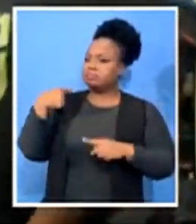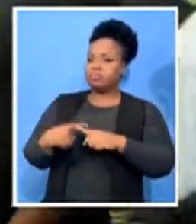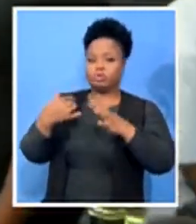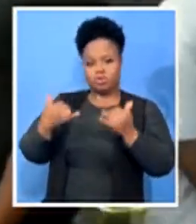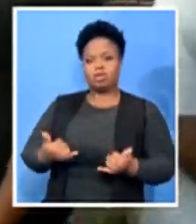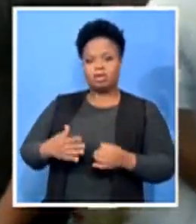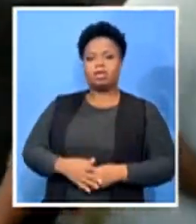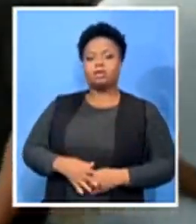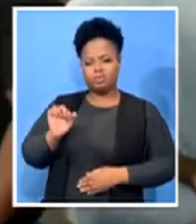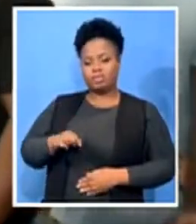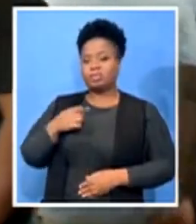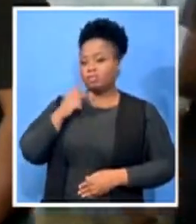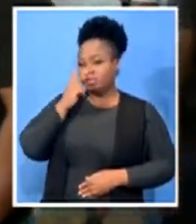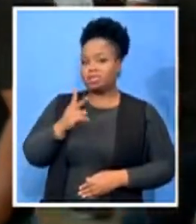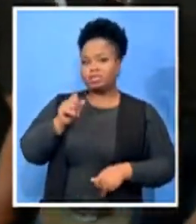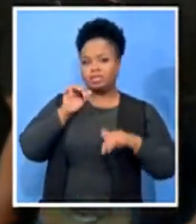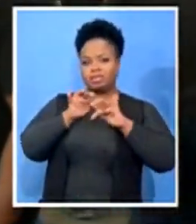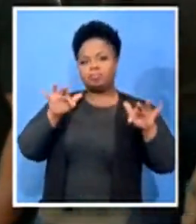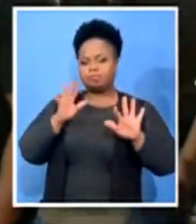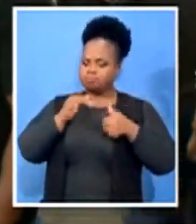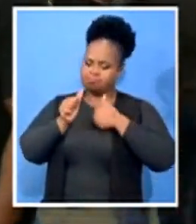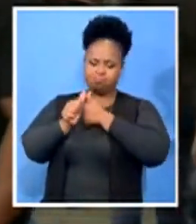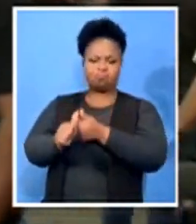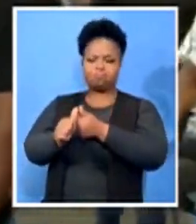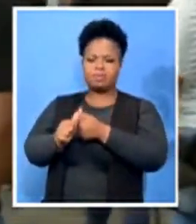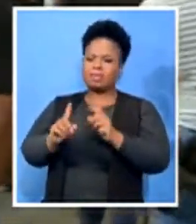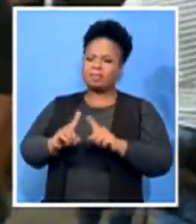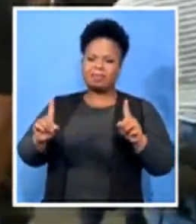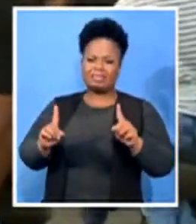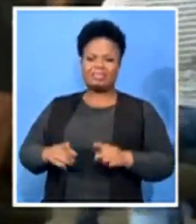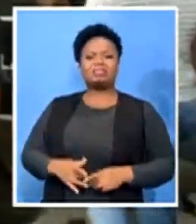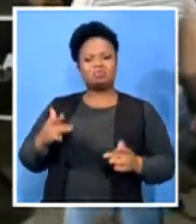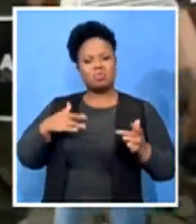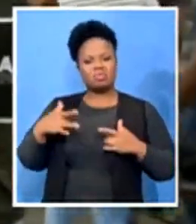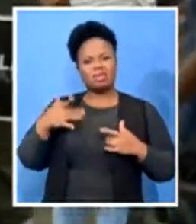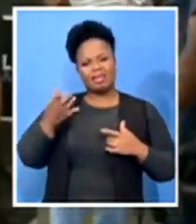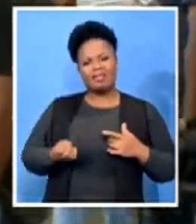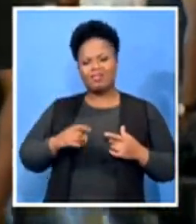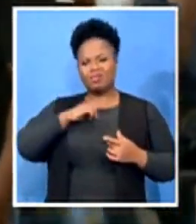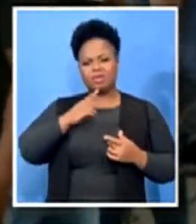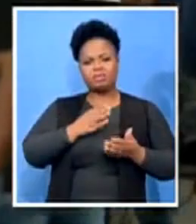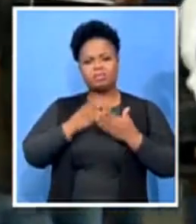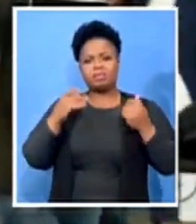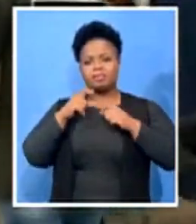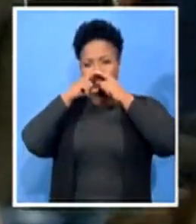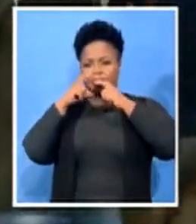are complying, but he did mention that some do have their mask, but they are not putting